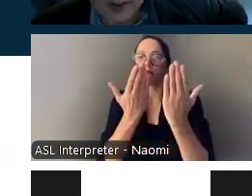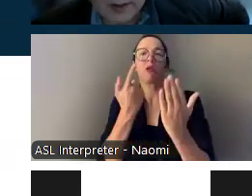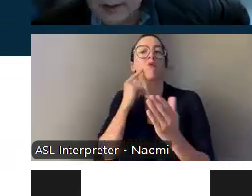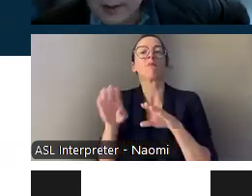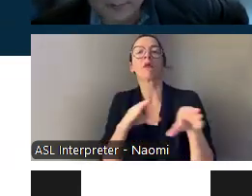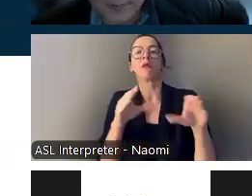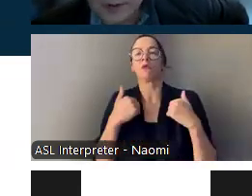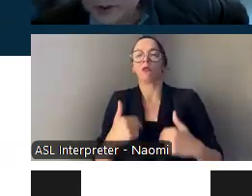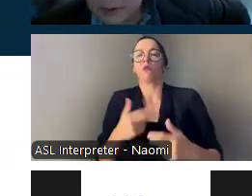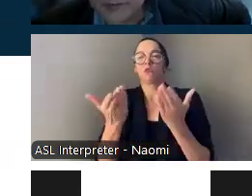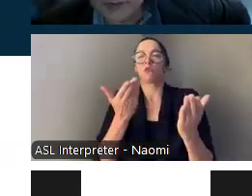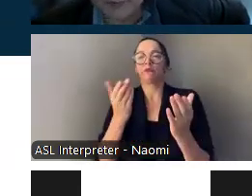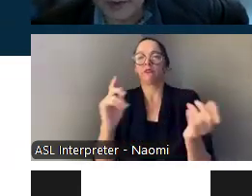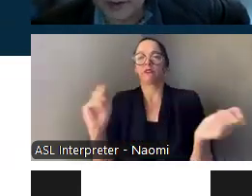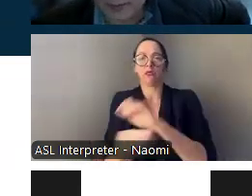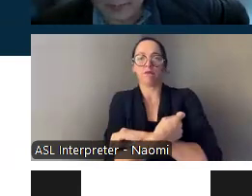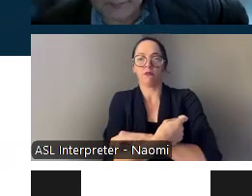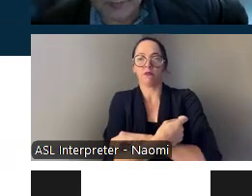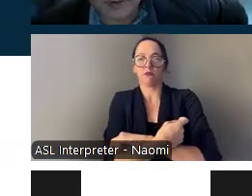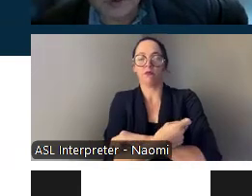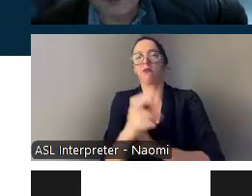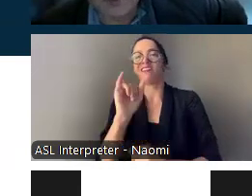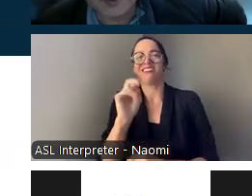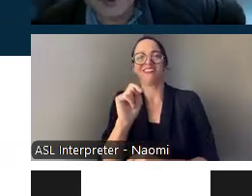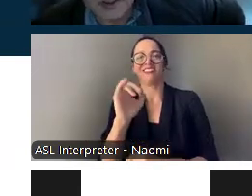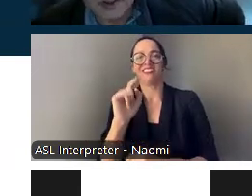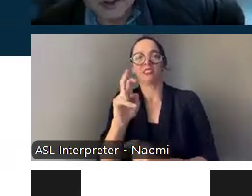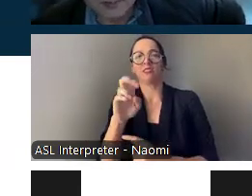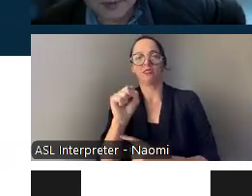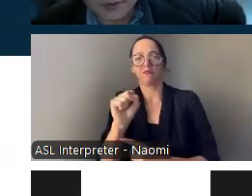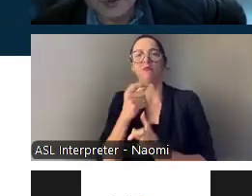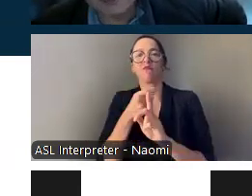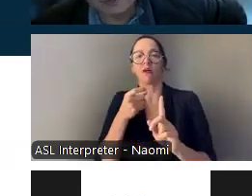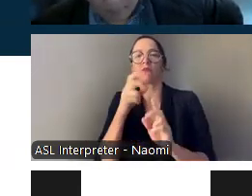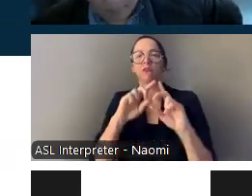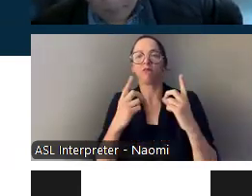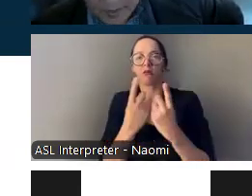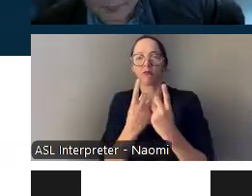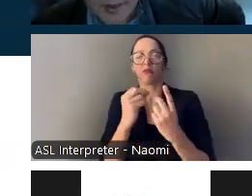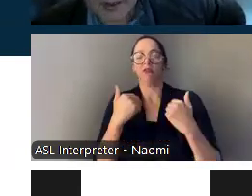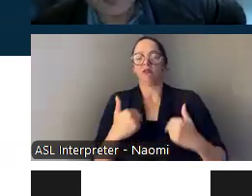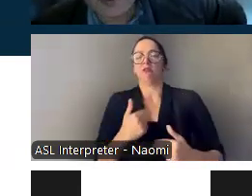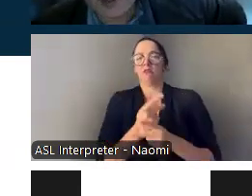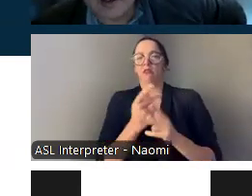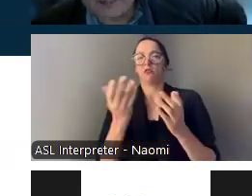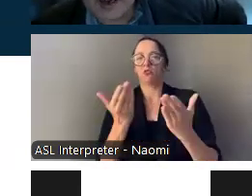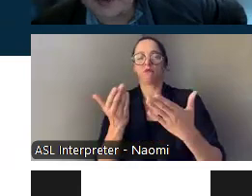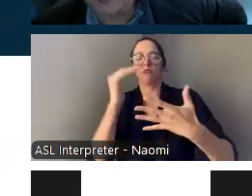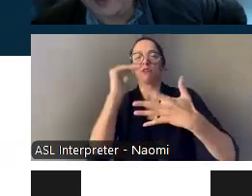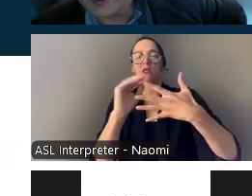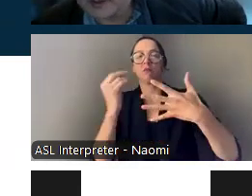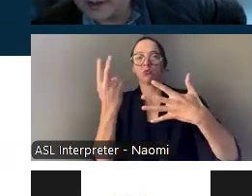transformation initiatives by the Department of Healthcare Services. Number 2, expand